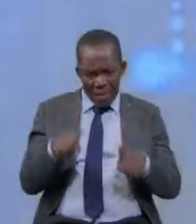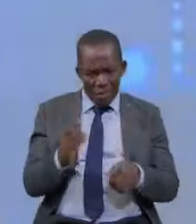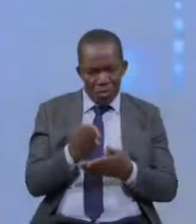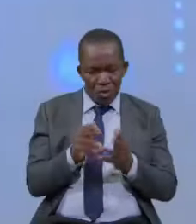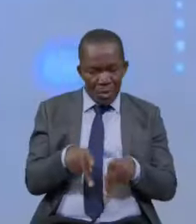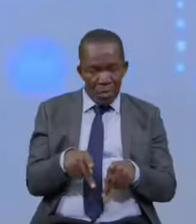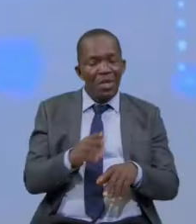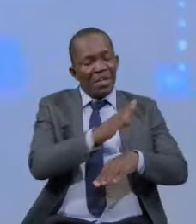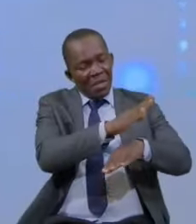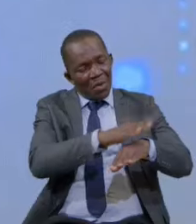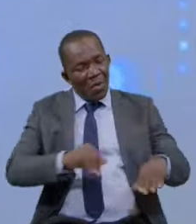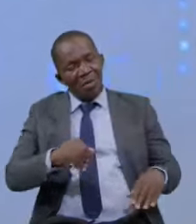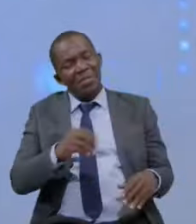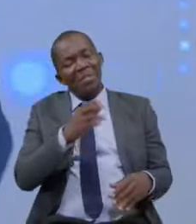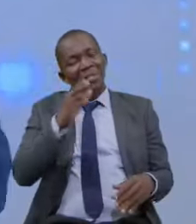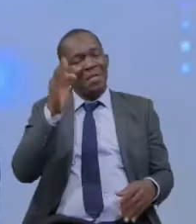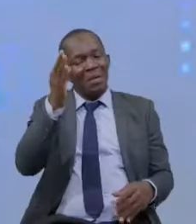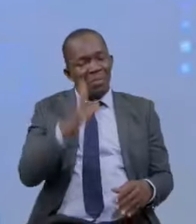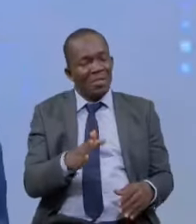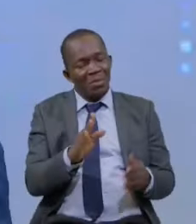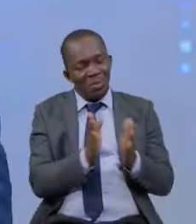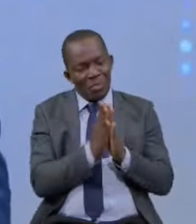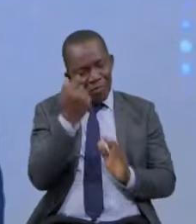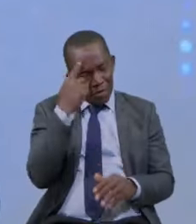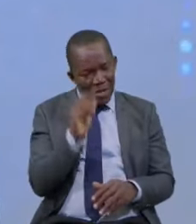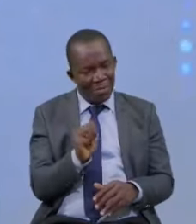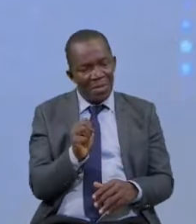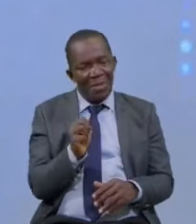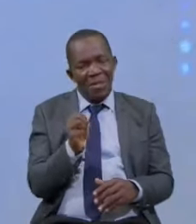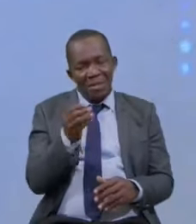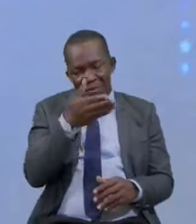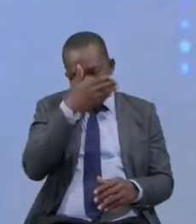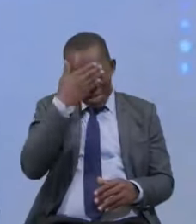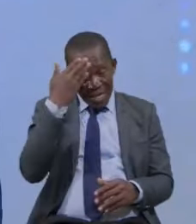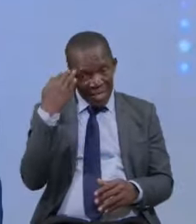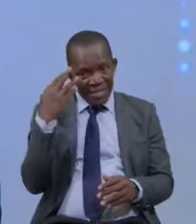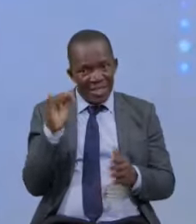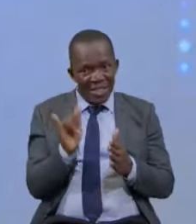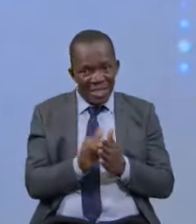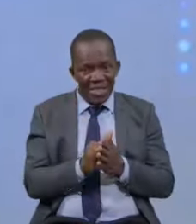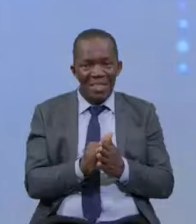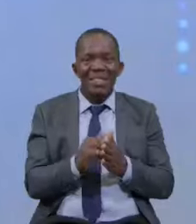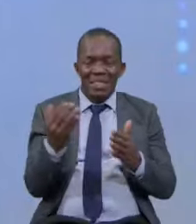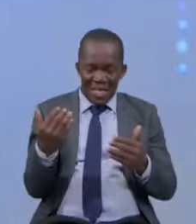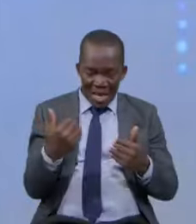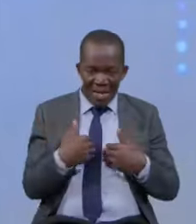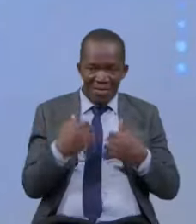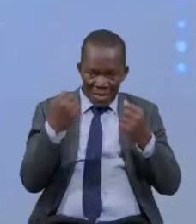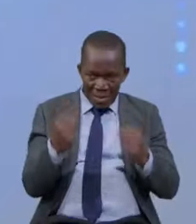comes, I call on our leader to link me up with the